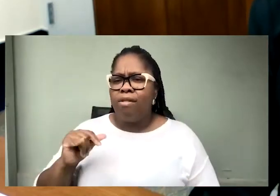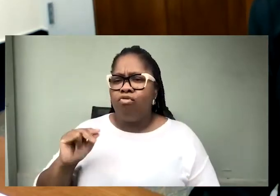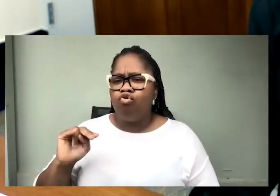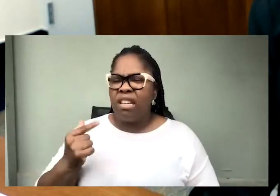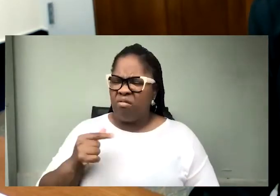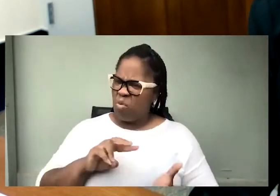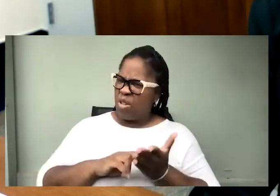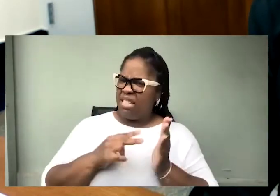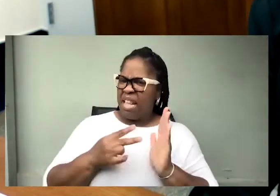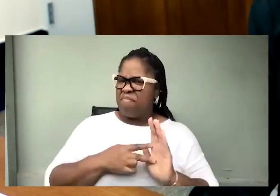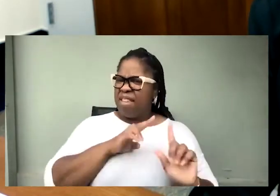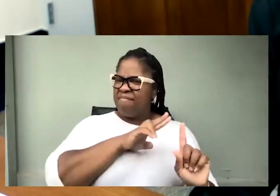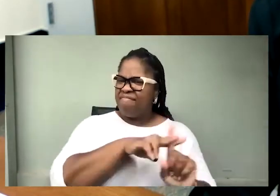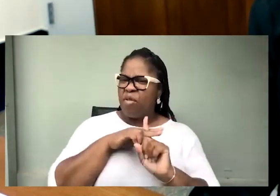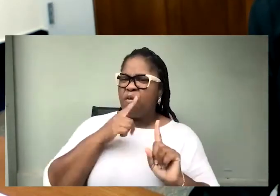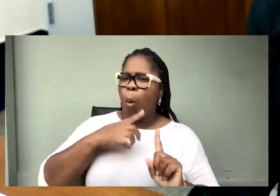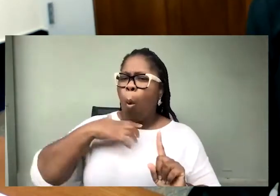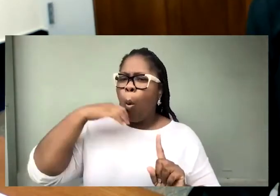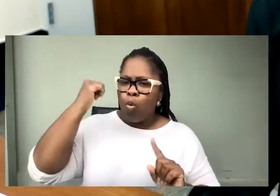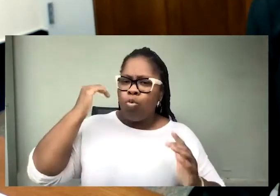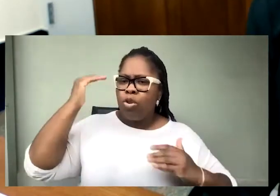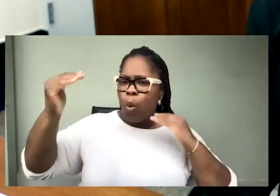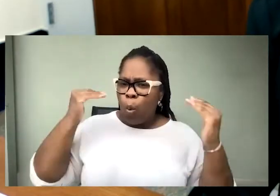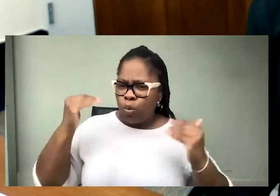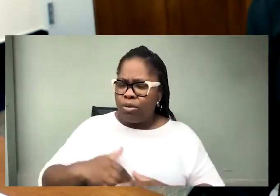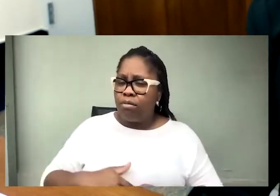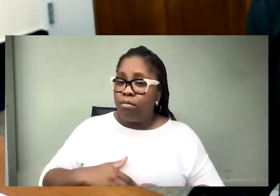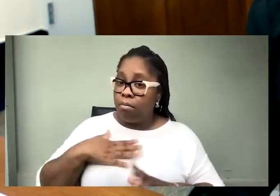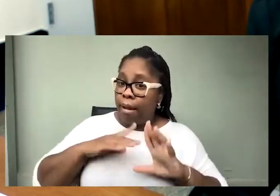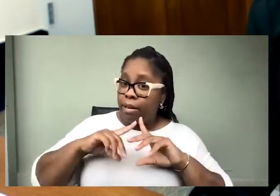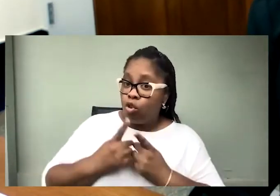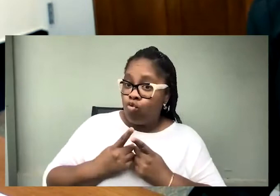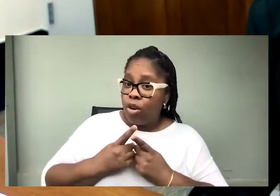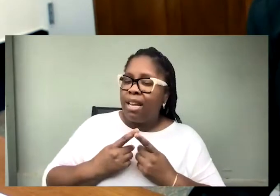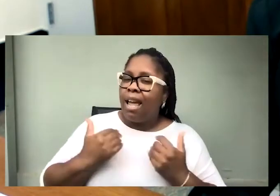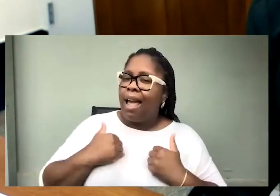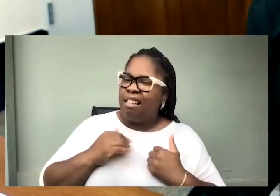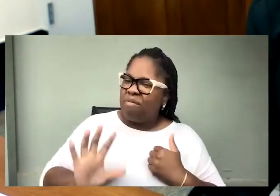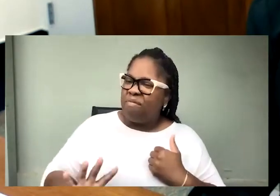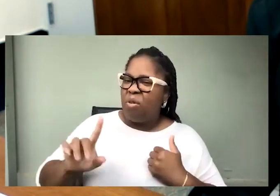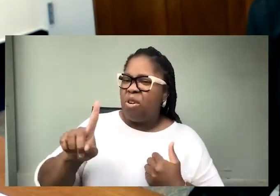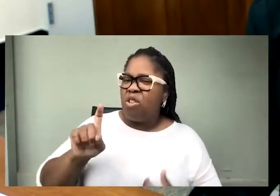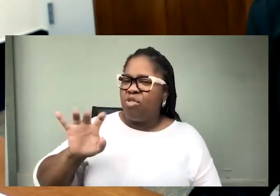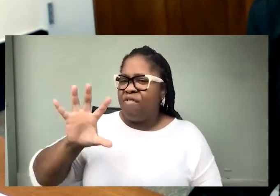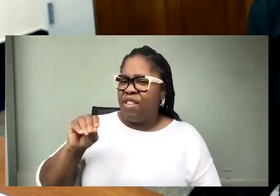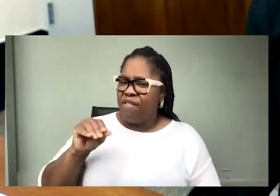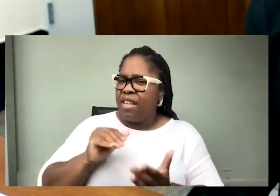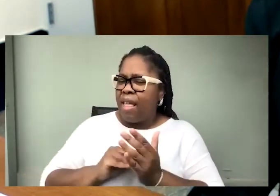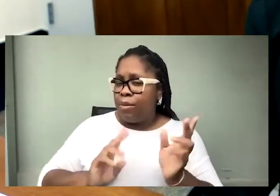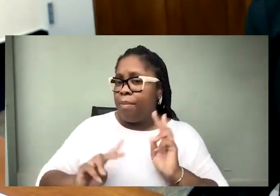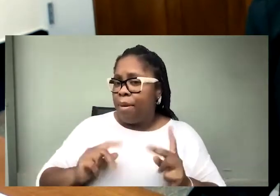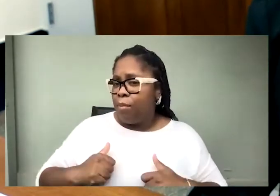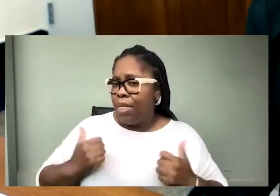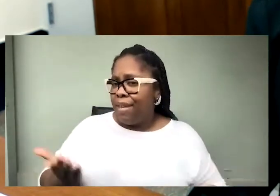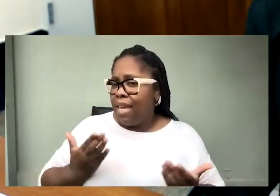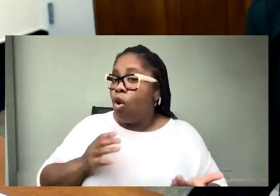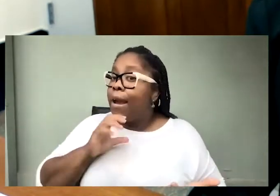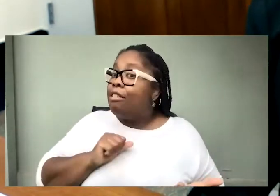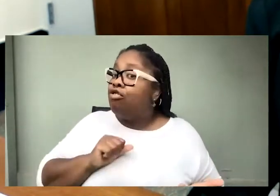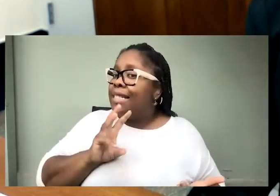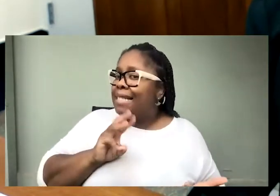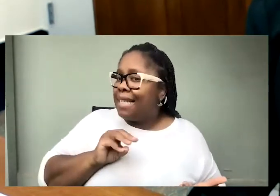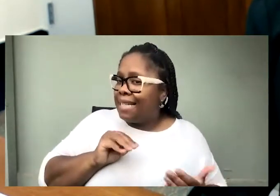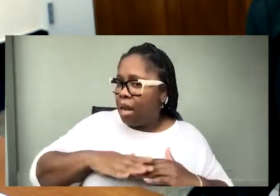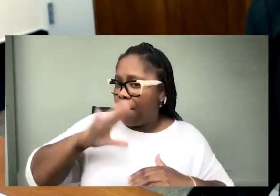County's older adult population. My district is home to approximately 150,000 residents aged 60 and